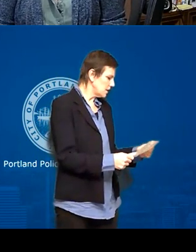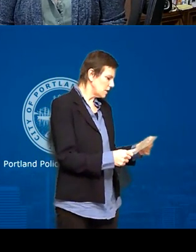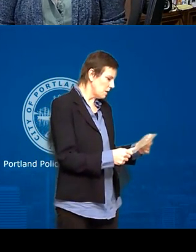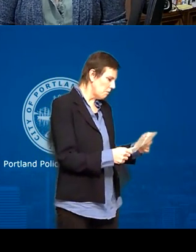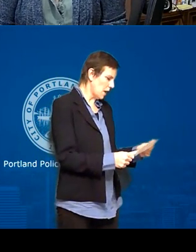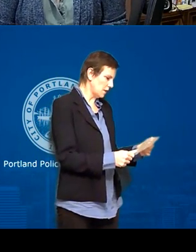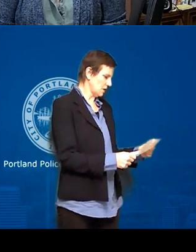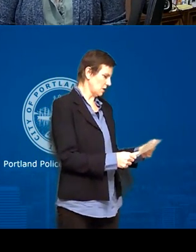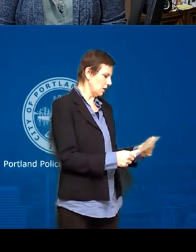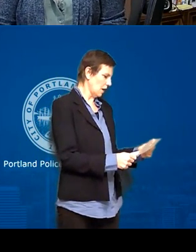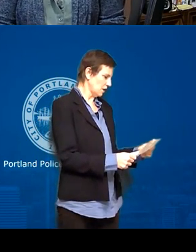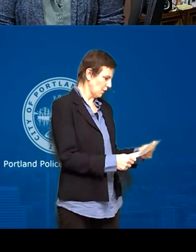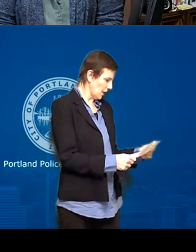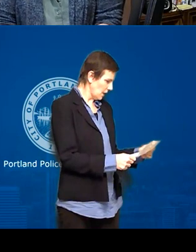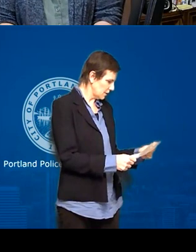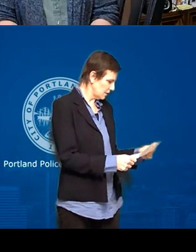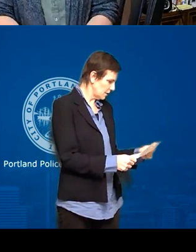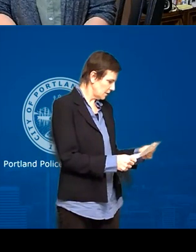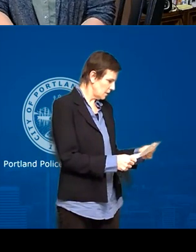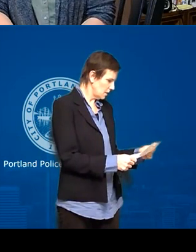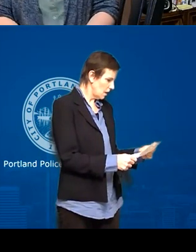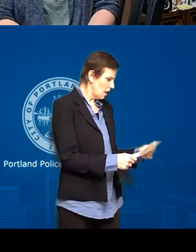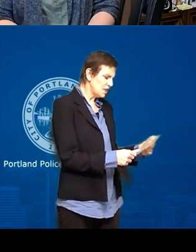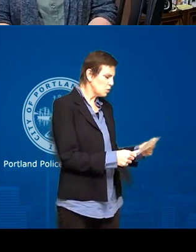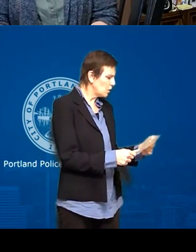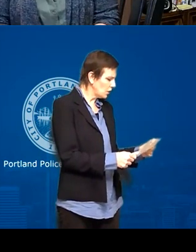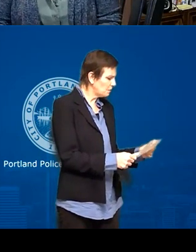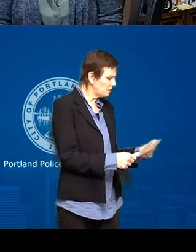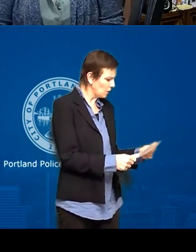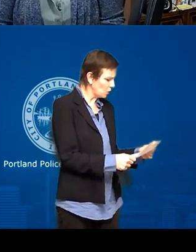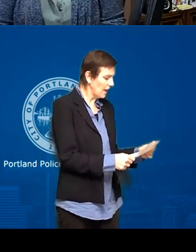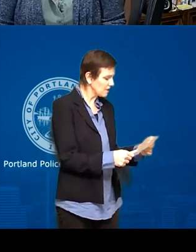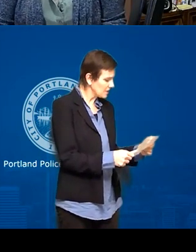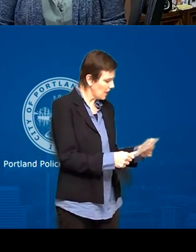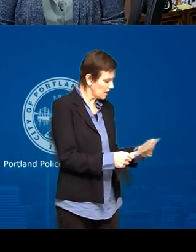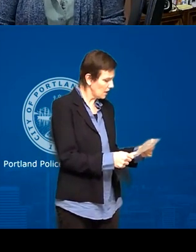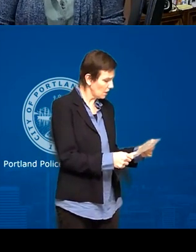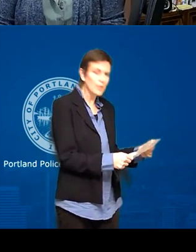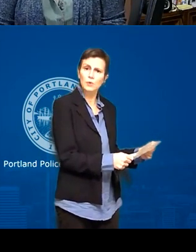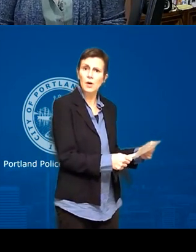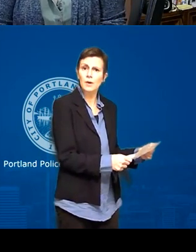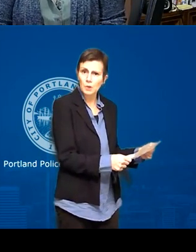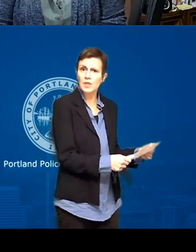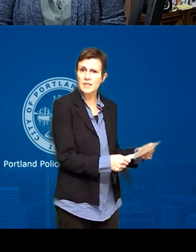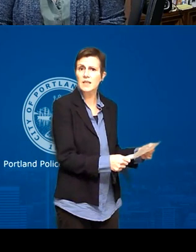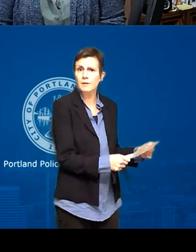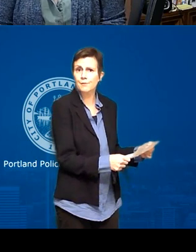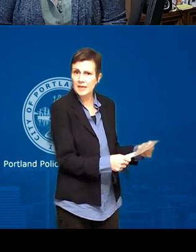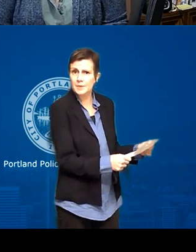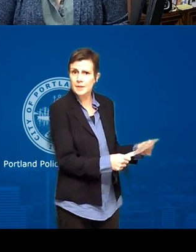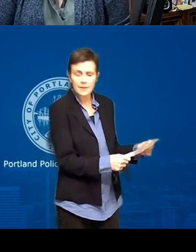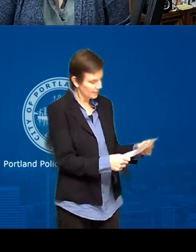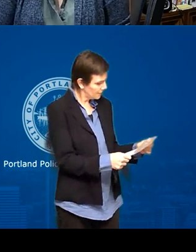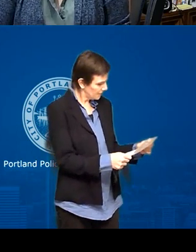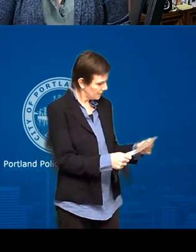This is a monumental loss for us. These were good people. We have a saying here. We treat our employees like